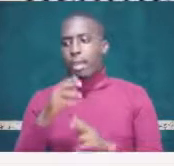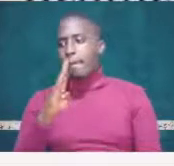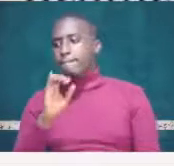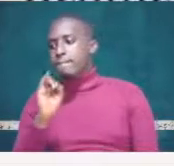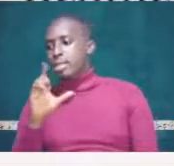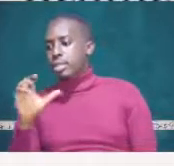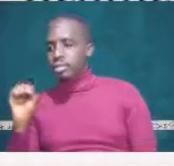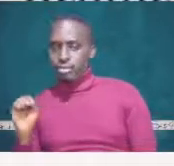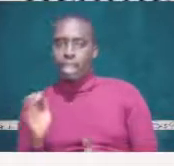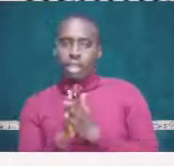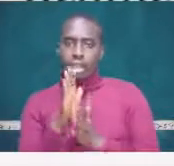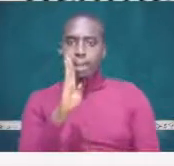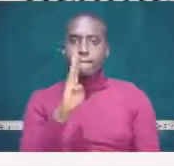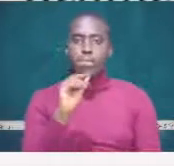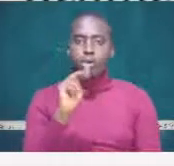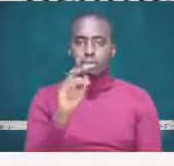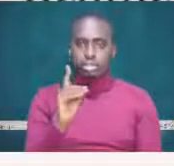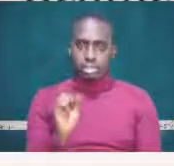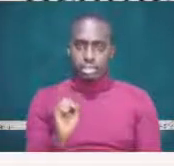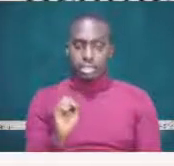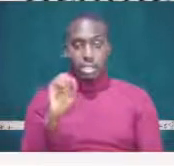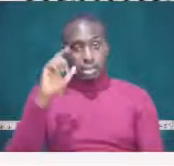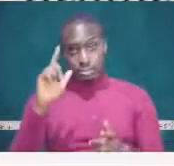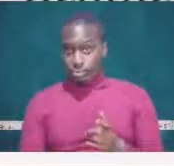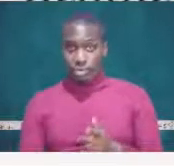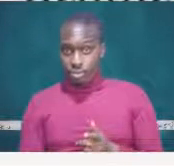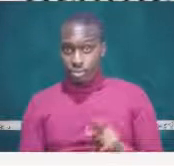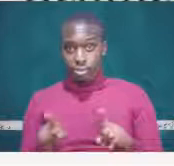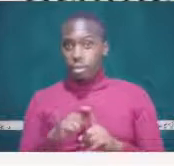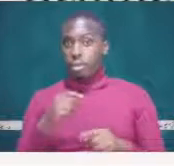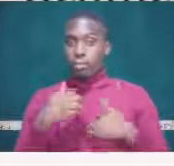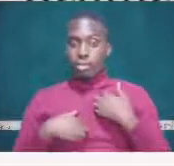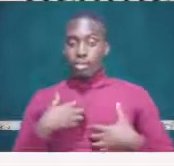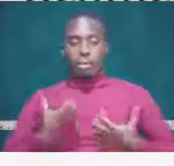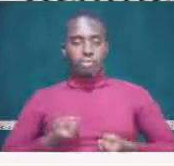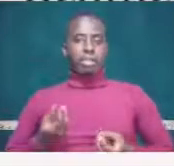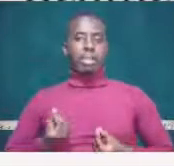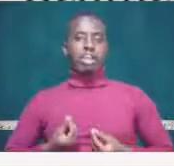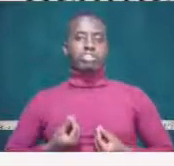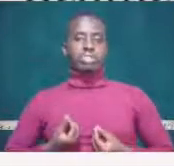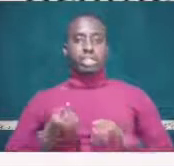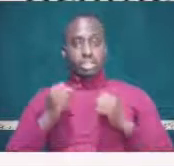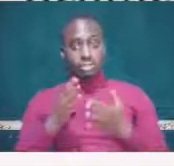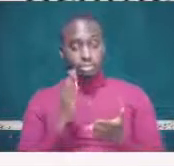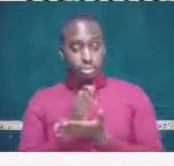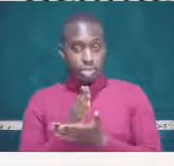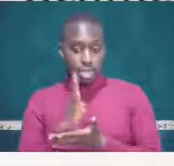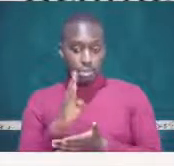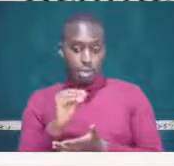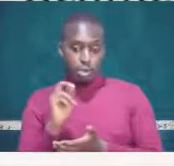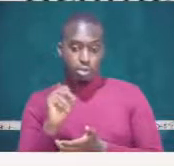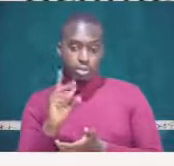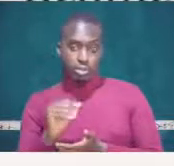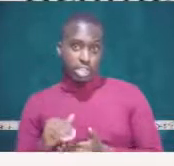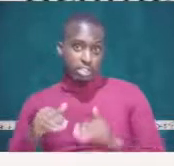bond. When the interest on a bond falls, the speculators prefer holding cash. And when interest on bonds